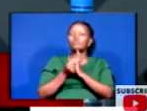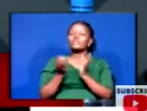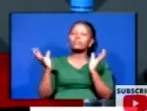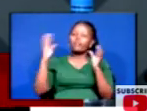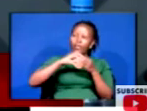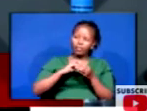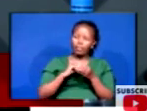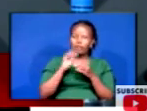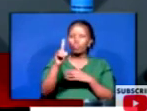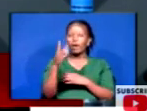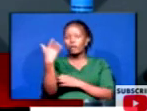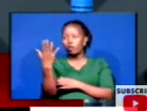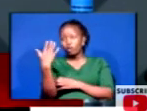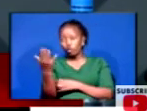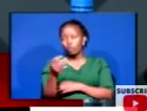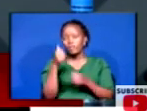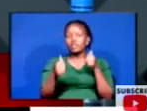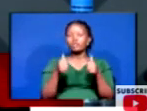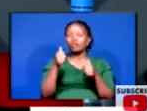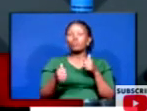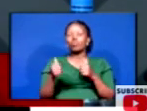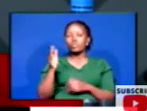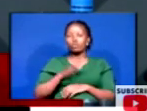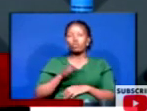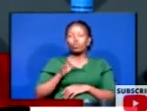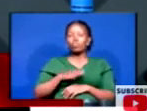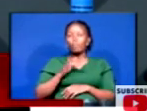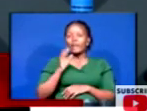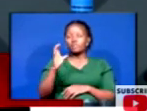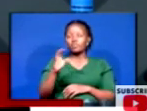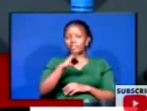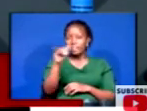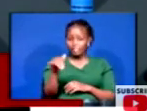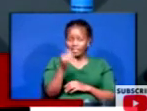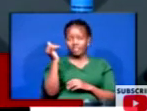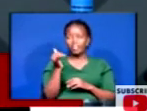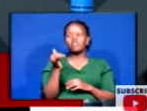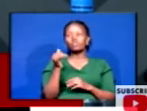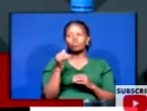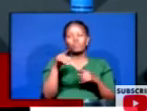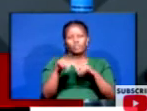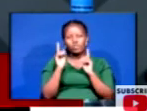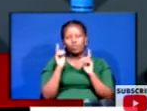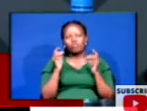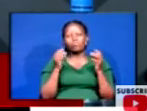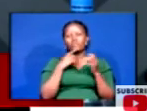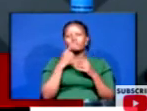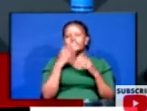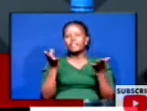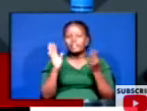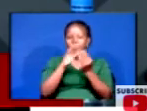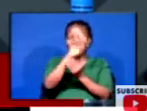which then Martha Koome, the CJ, was able to call a synopsis of the judgment